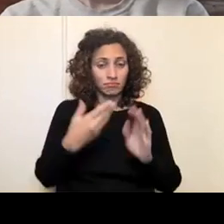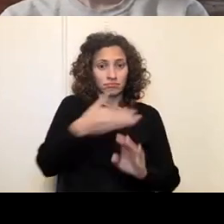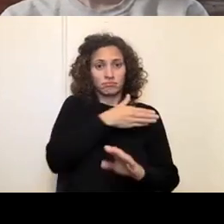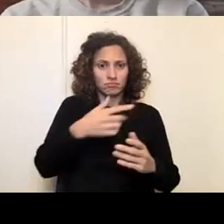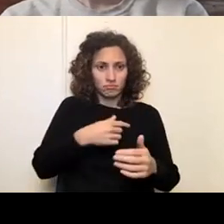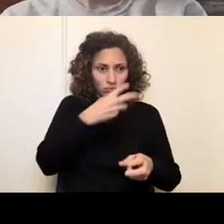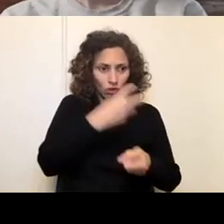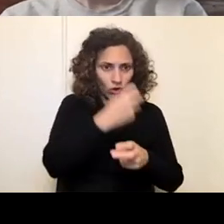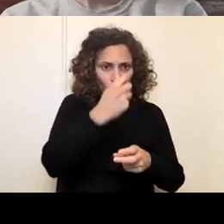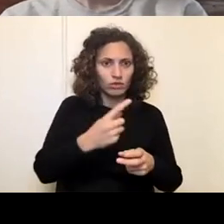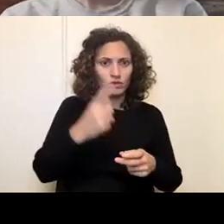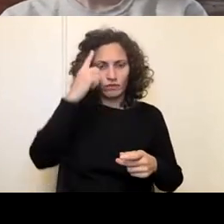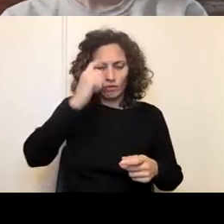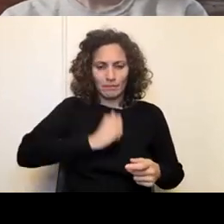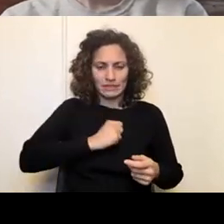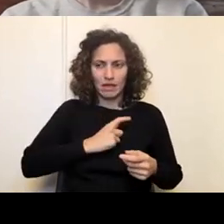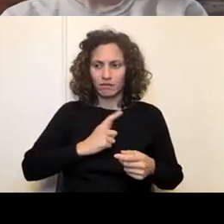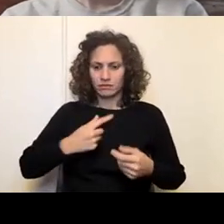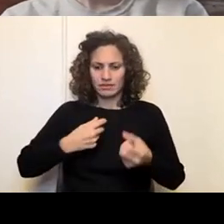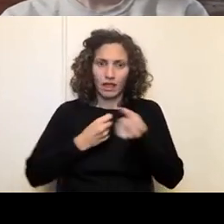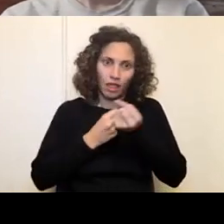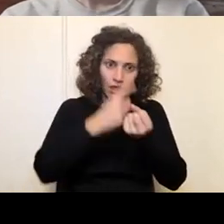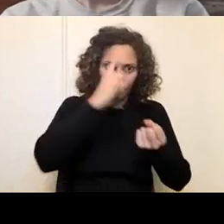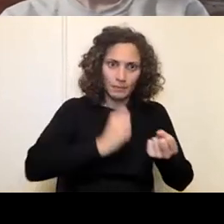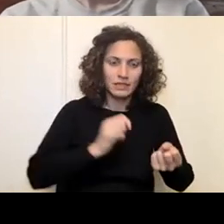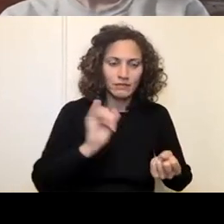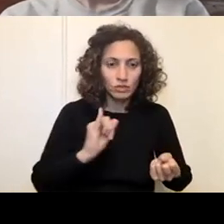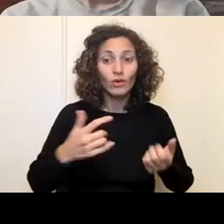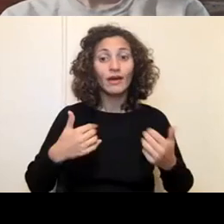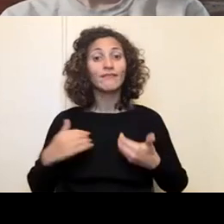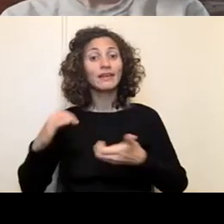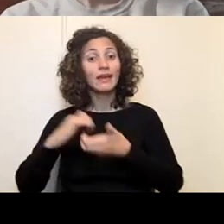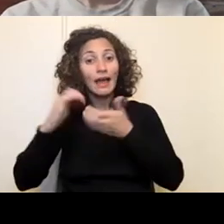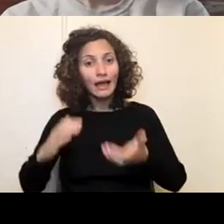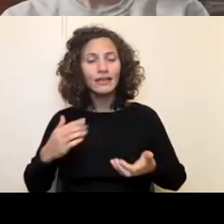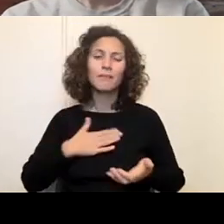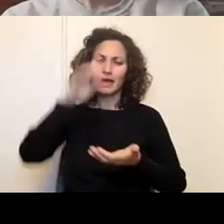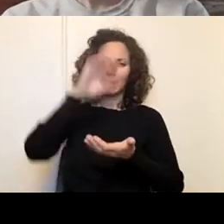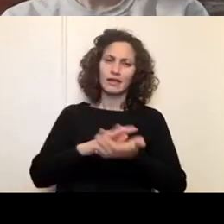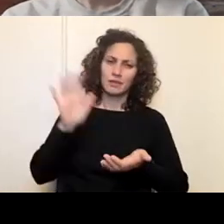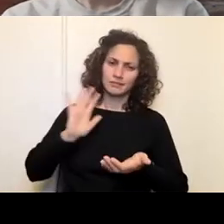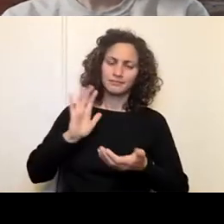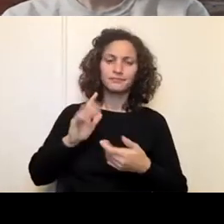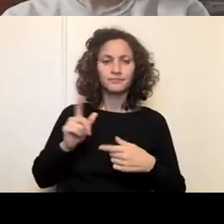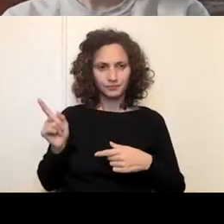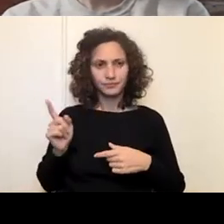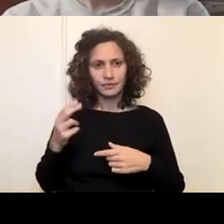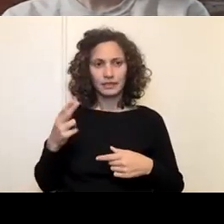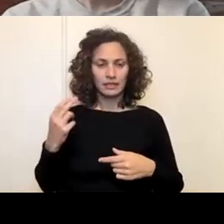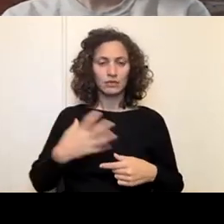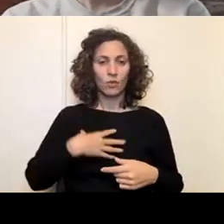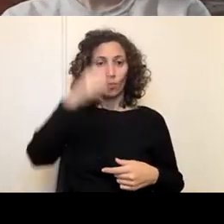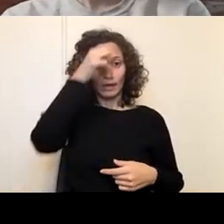just to self-advocate, having that ally, as I told my husband at the time was a white